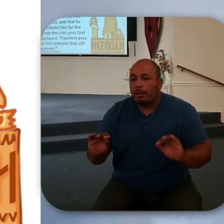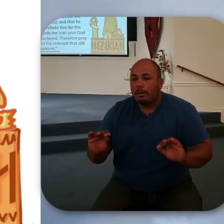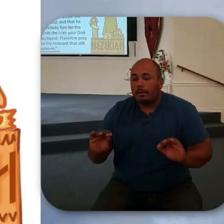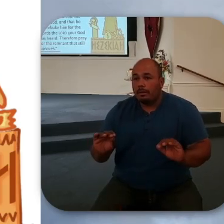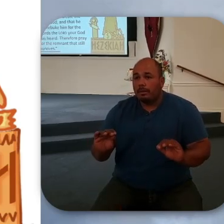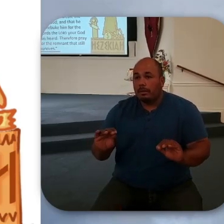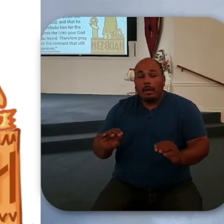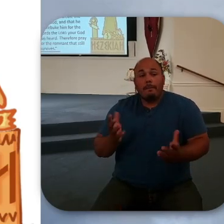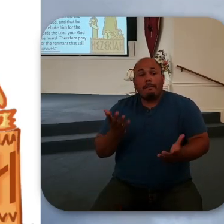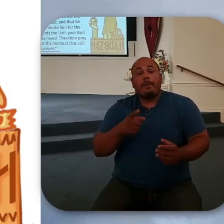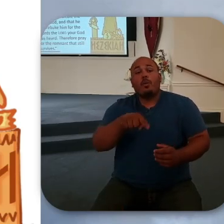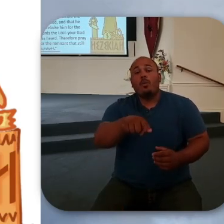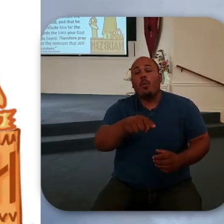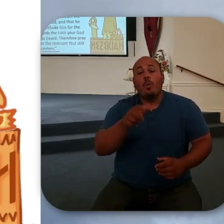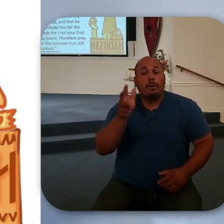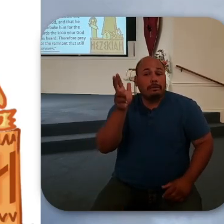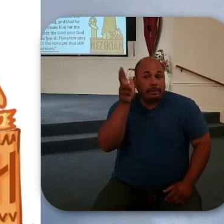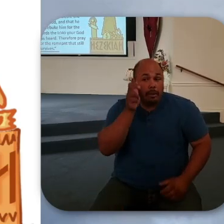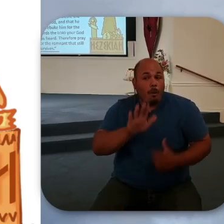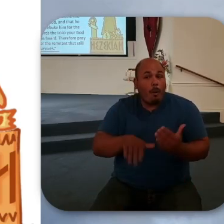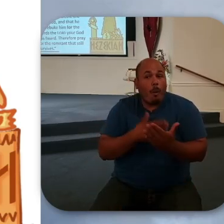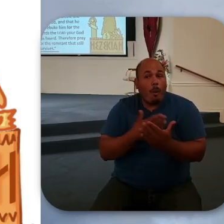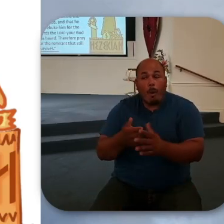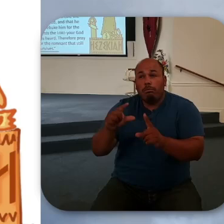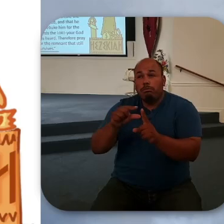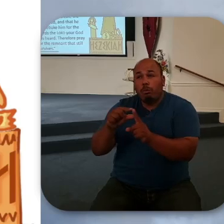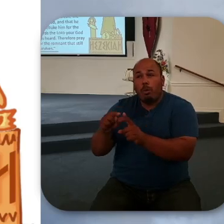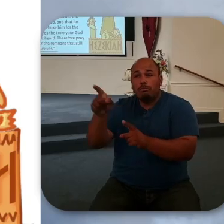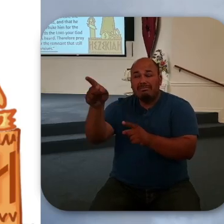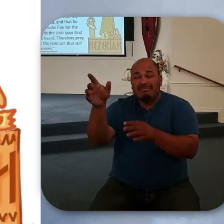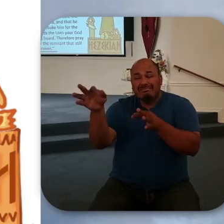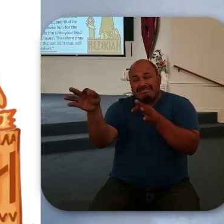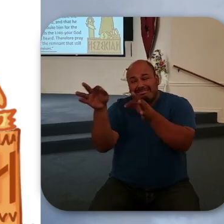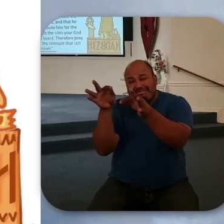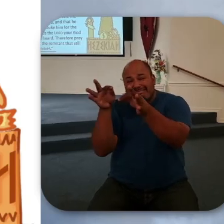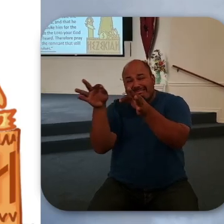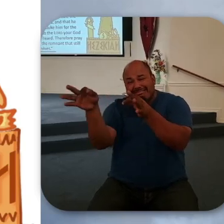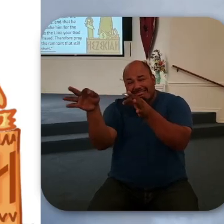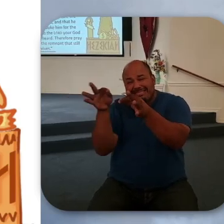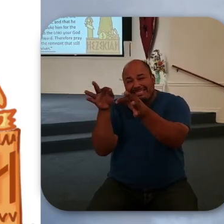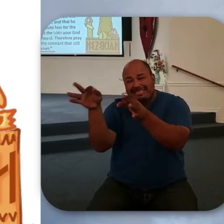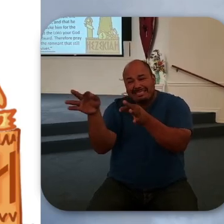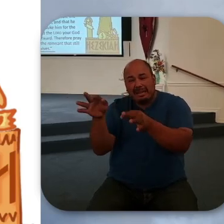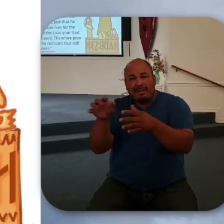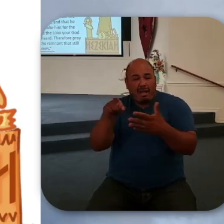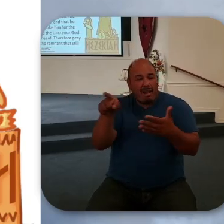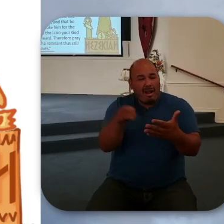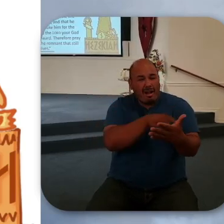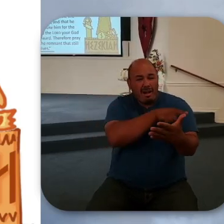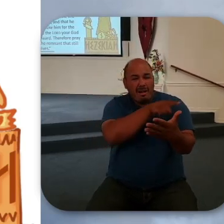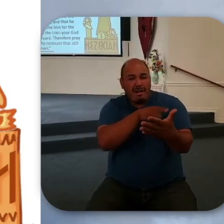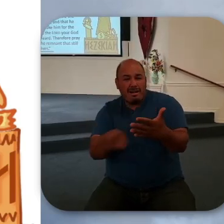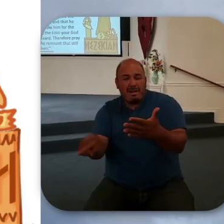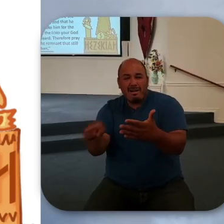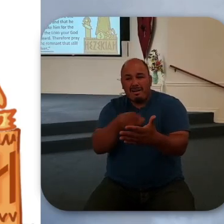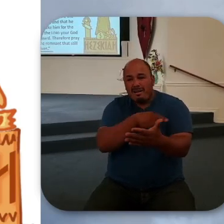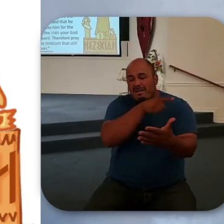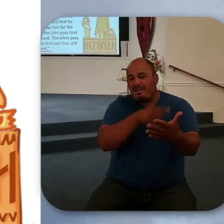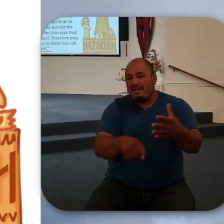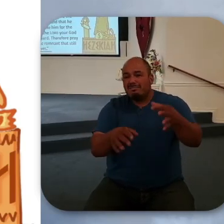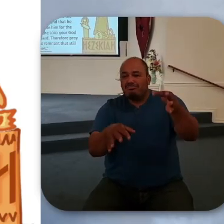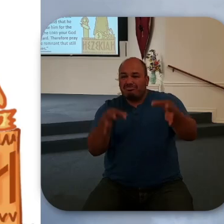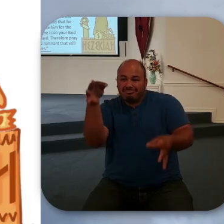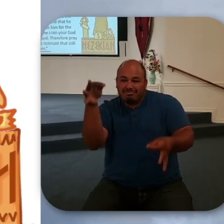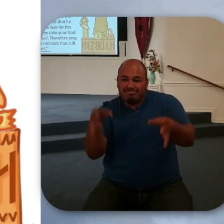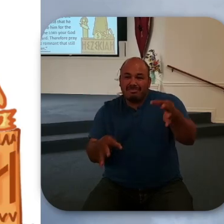all the words of the field commander, whom his master, the king of Assyria, has sent to ridicule the living God, and that he will rebuke him